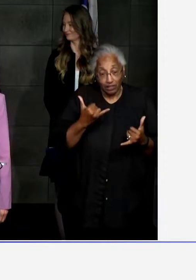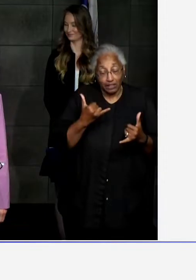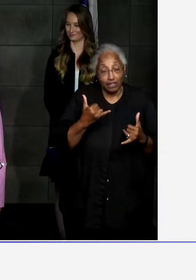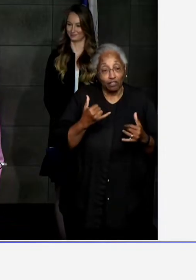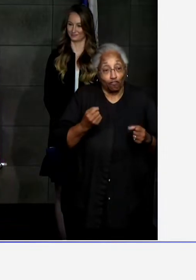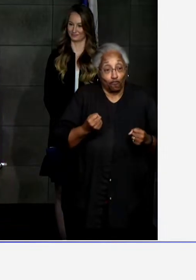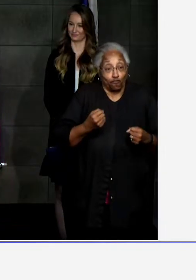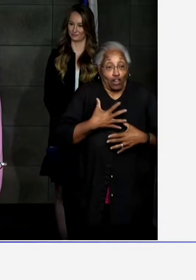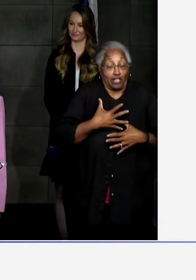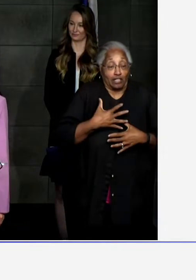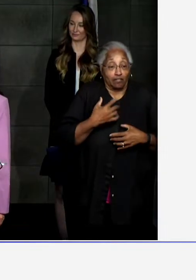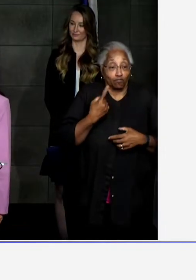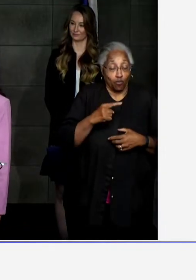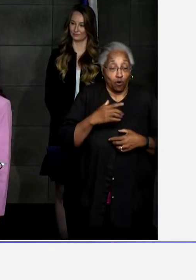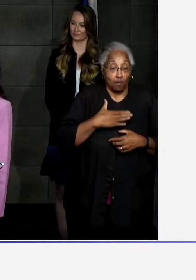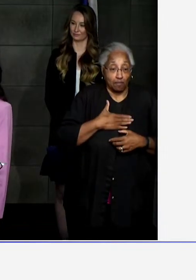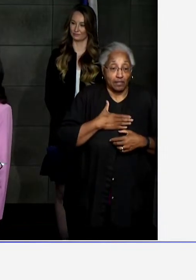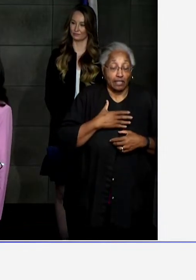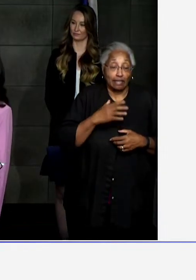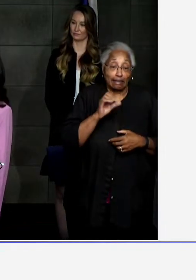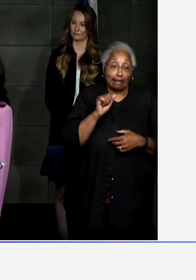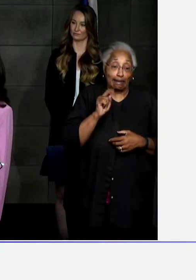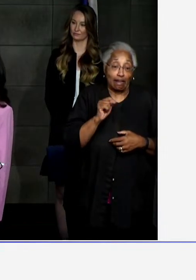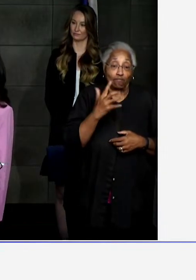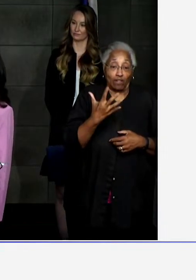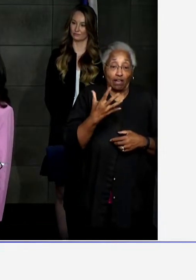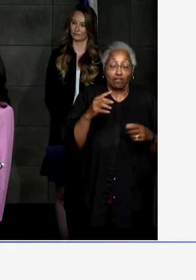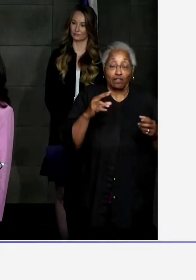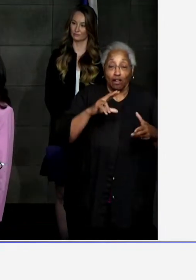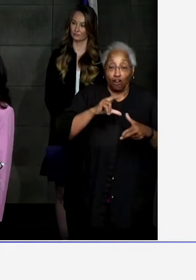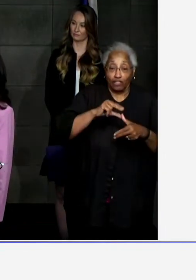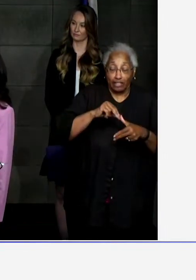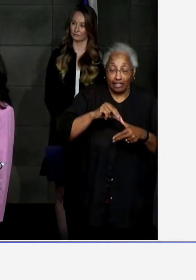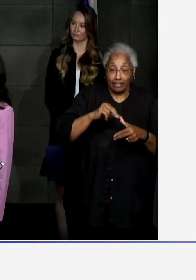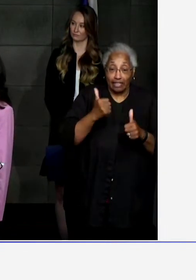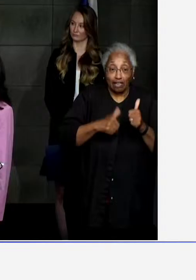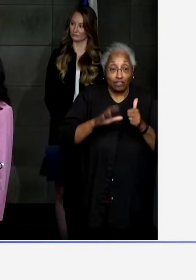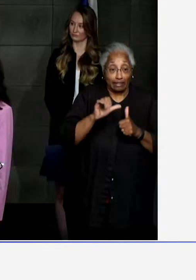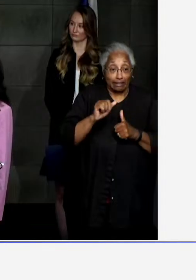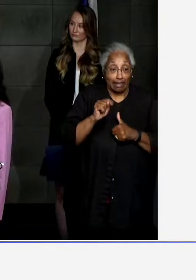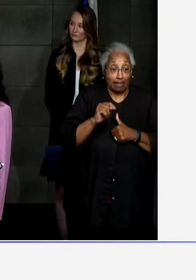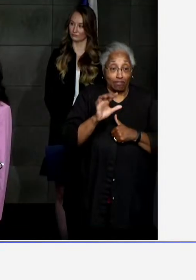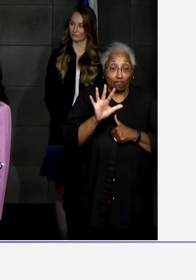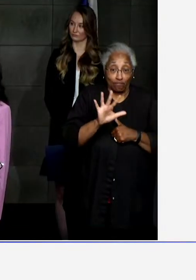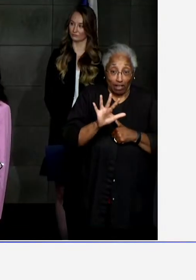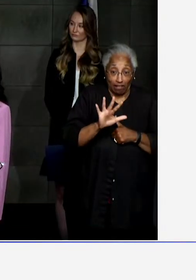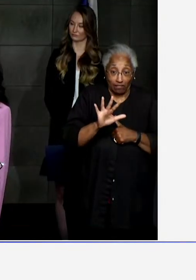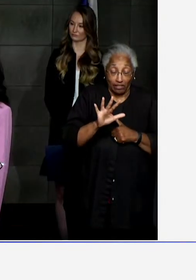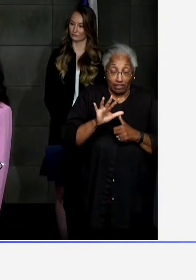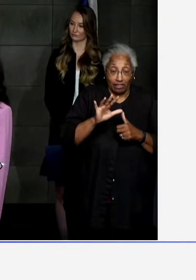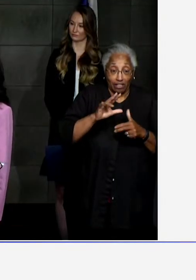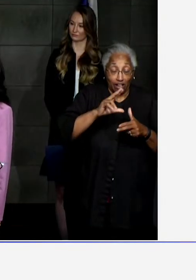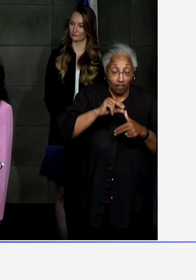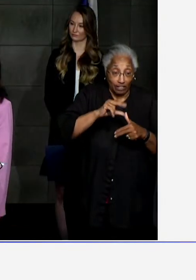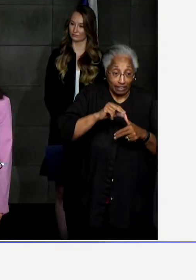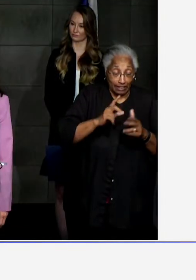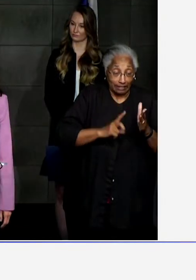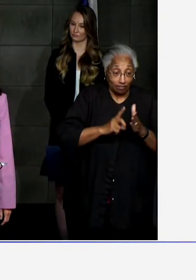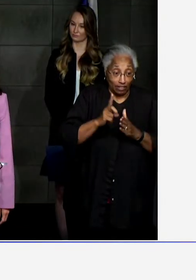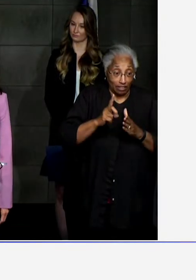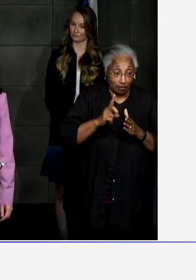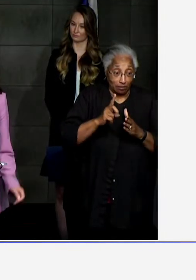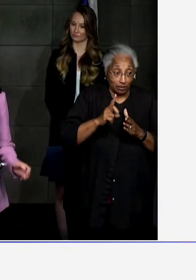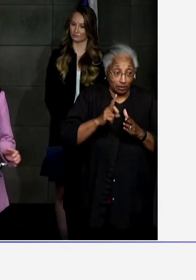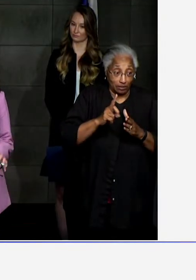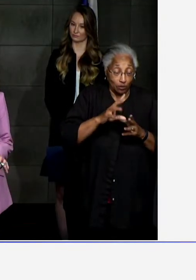in my position, is that a Category 5 hurricane, every Category 5 hurricane is developed within 3 days was a tropical storm or